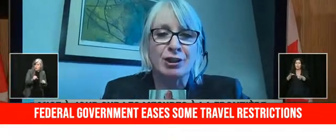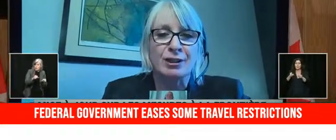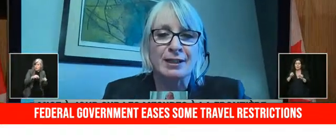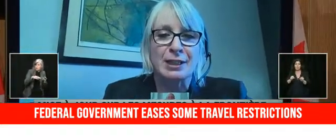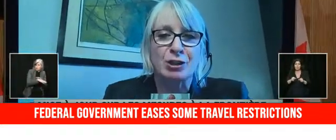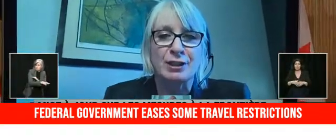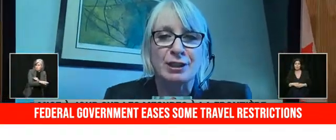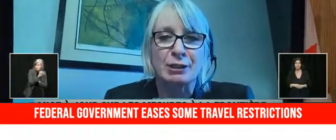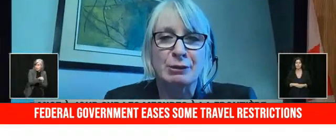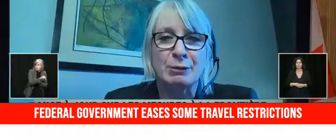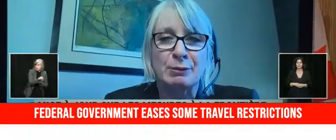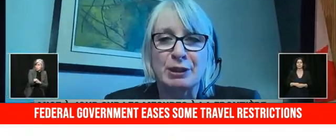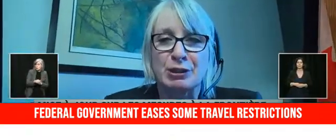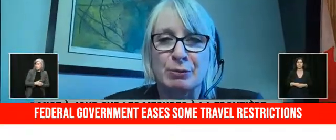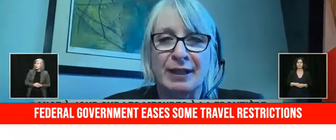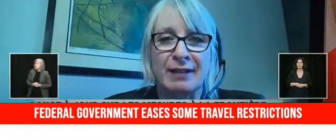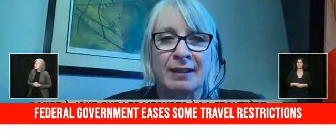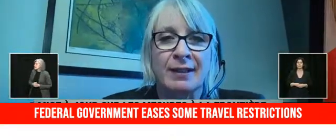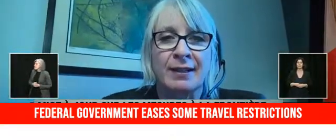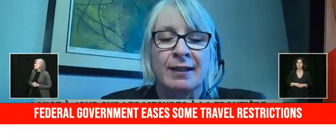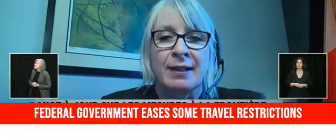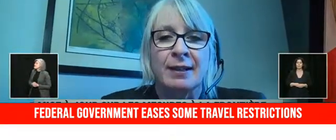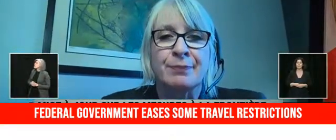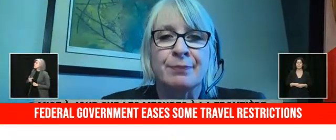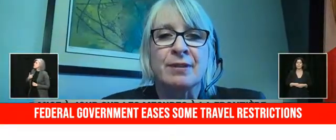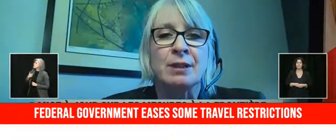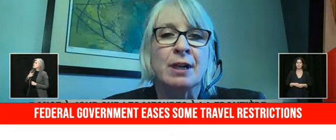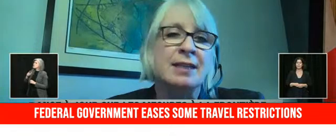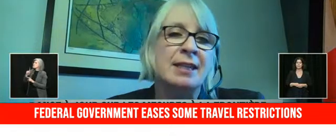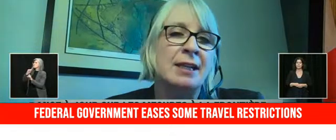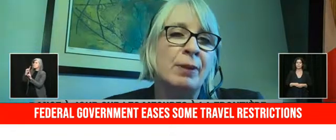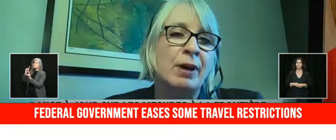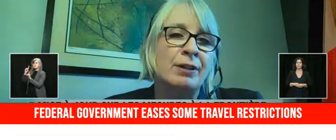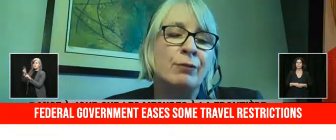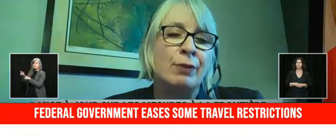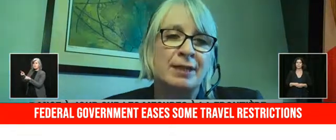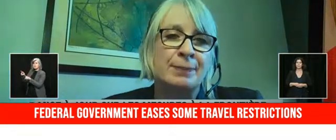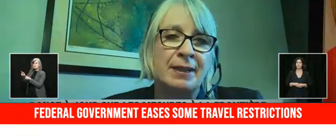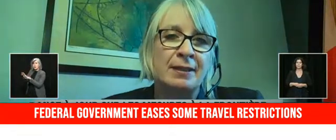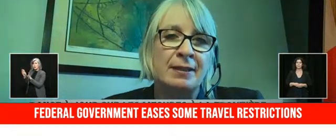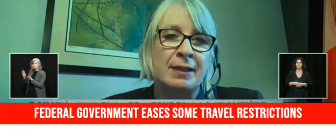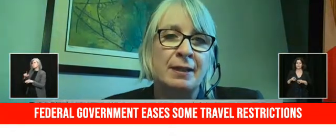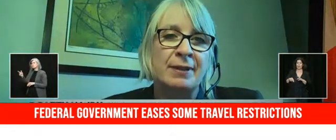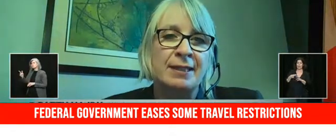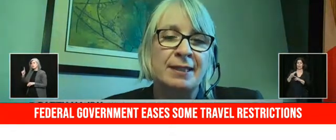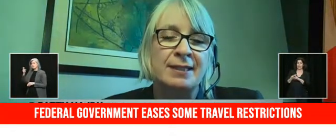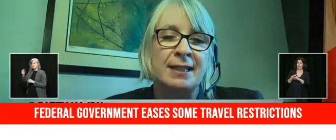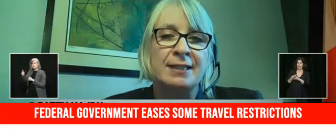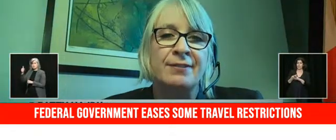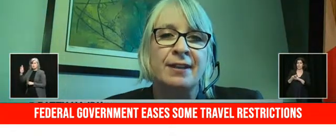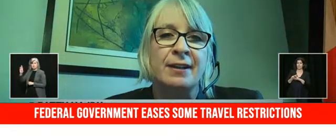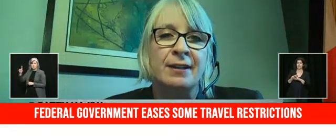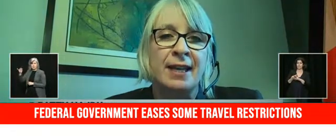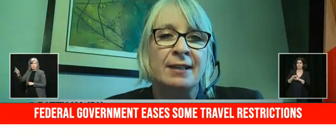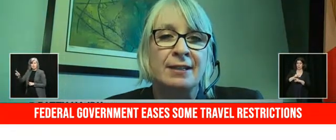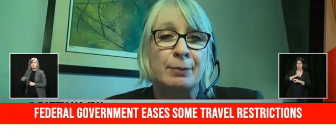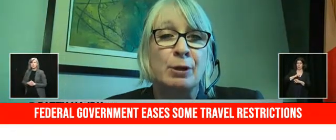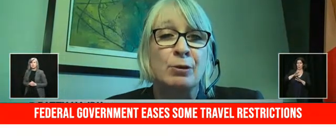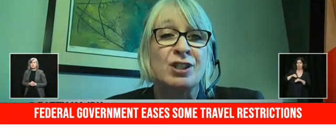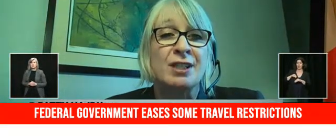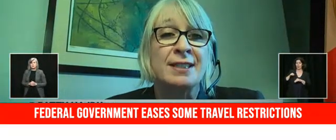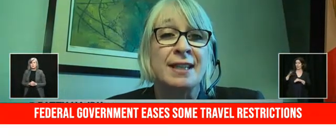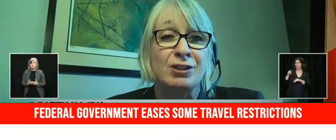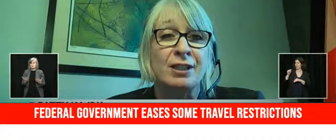Maybe I can start and then turn it to Minister Blair. I think part of what's been a big success of